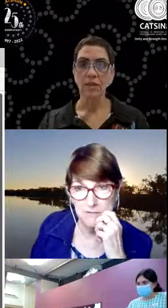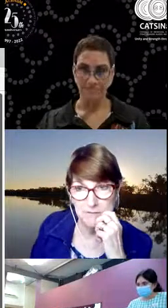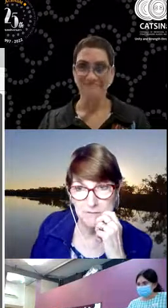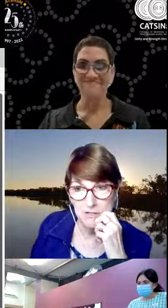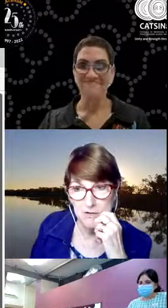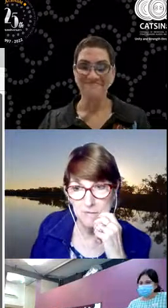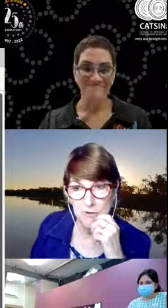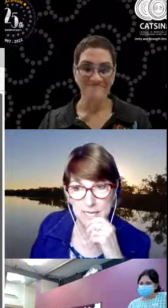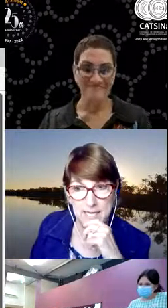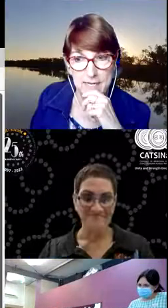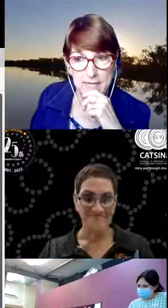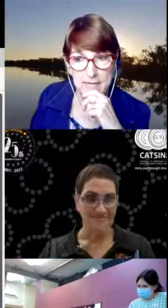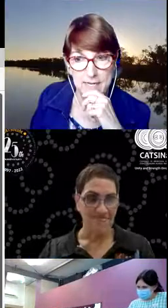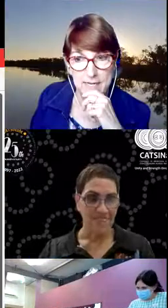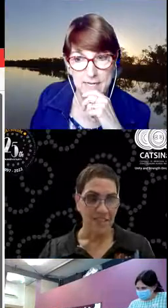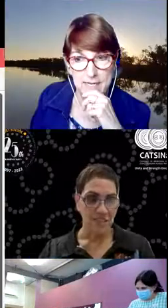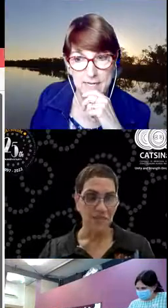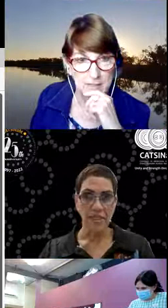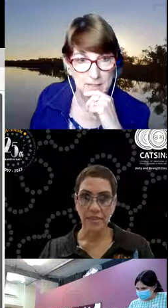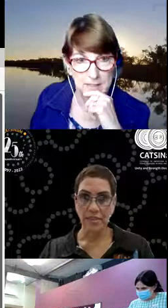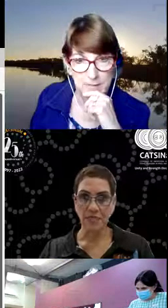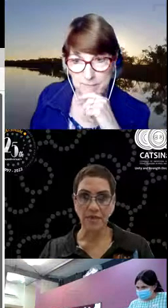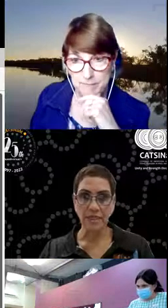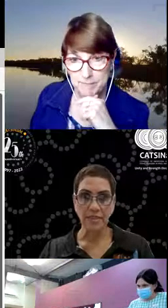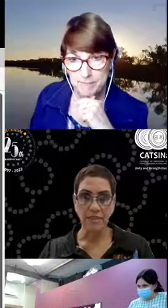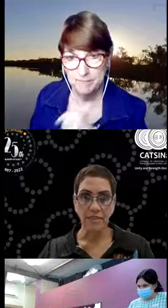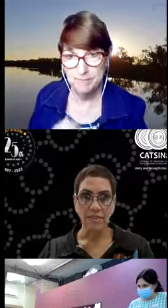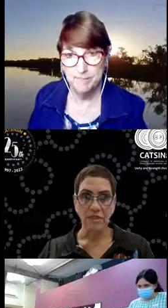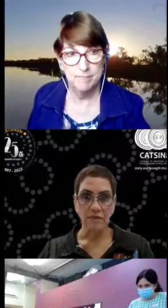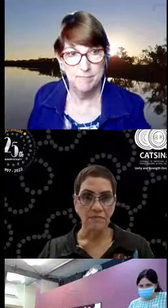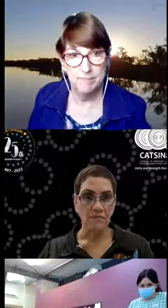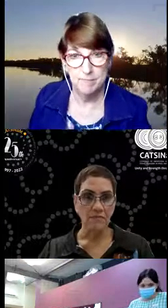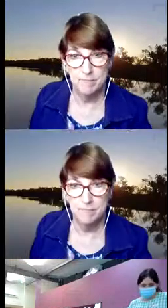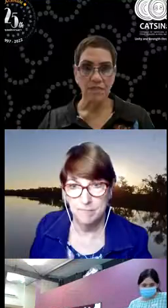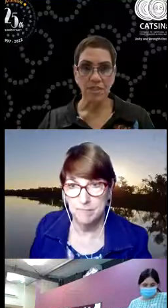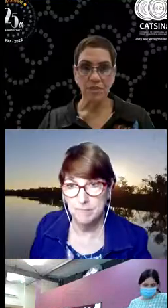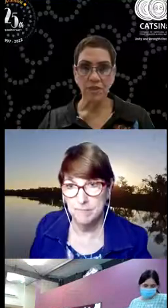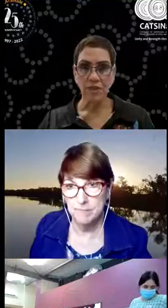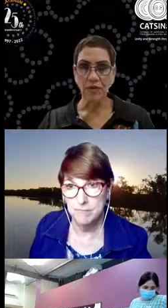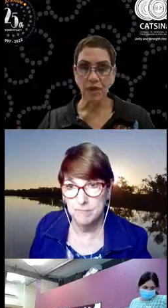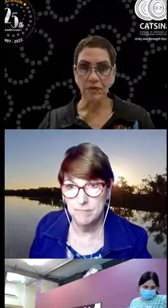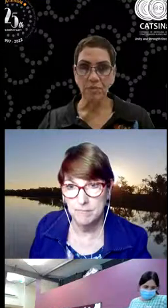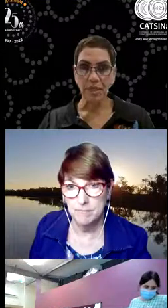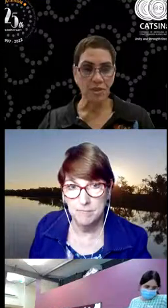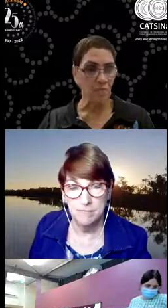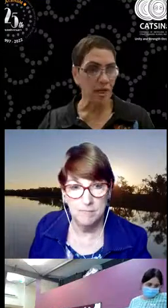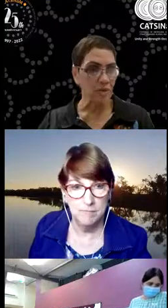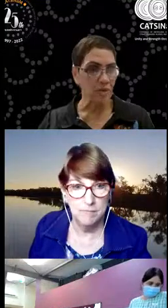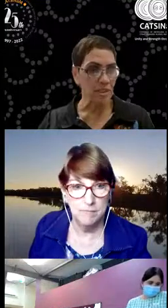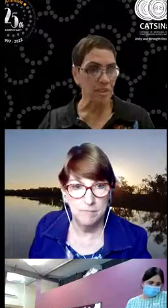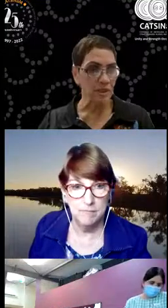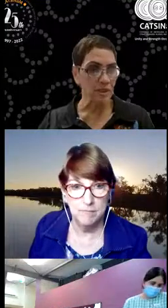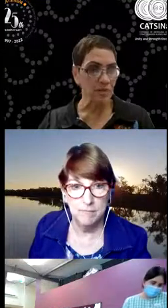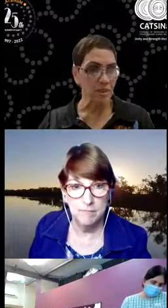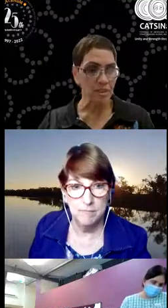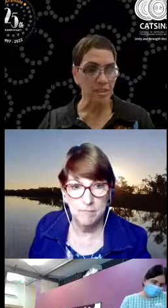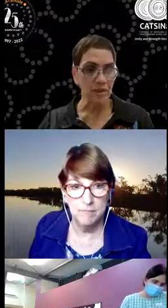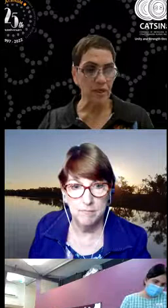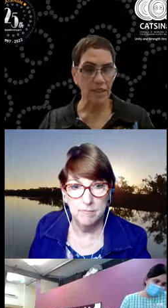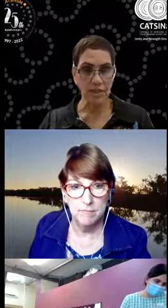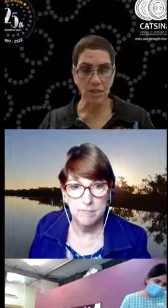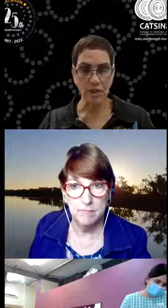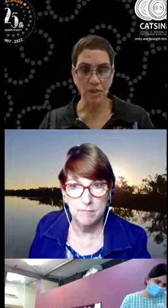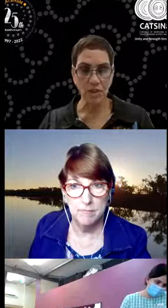much. Sorry, Roianne. That's all right. That's fine. So, Reading, just while you're going back to the PowerPoint slide, I'm